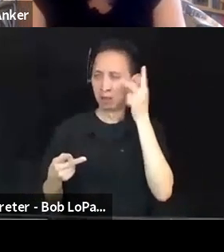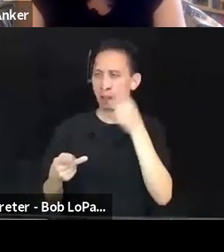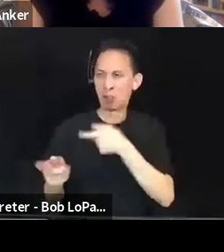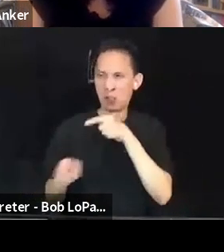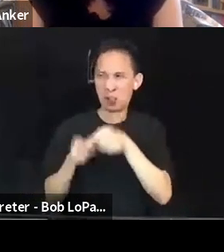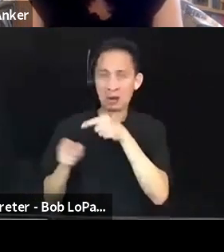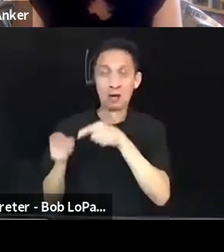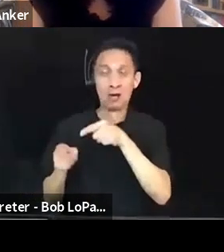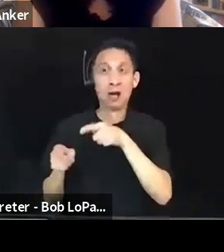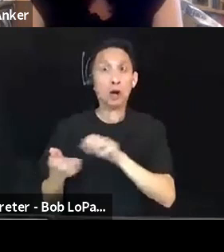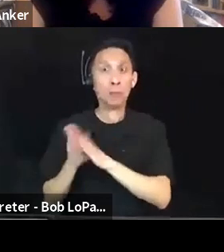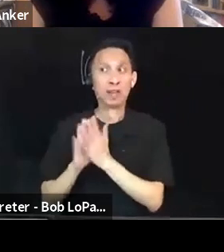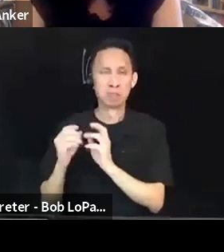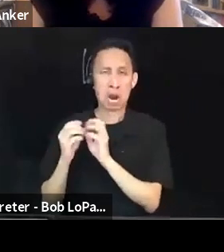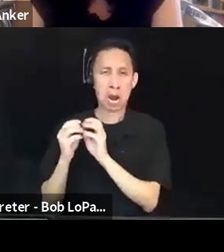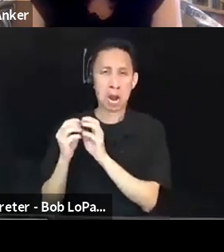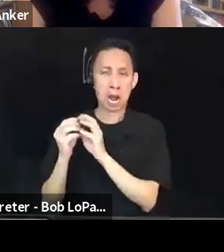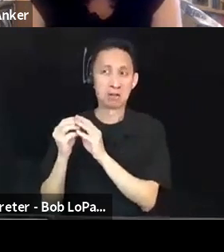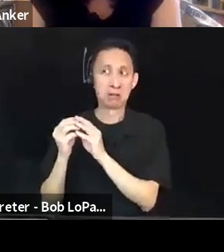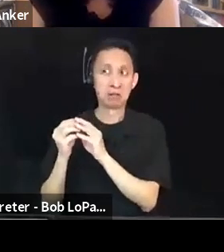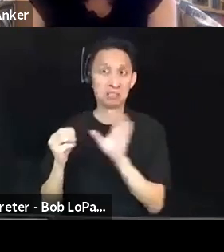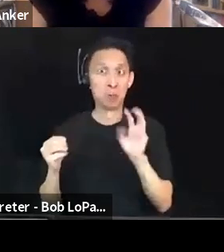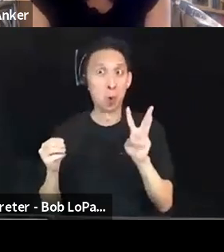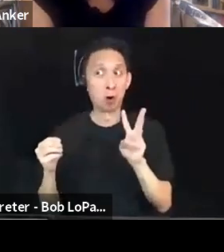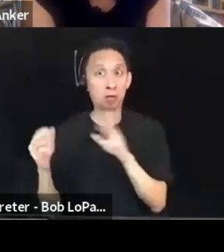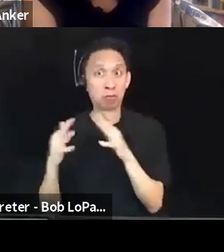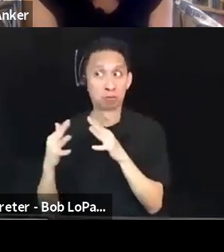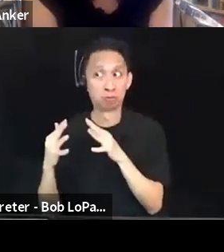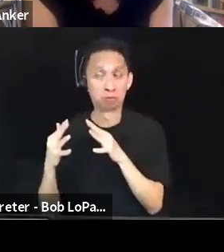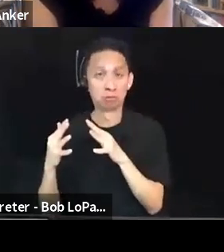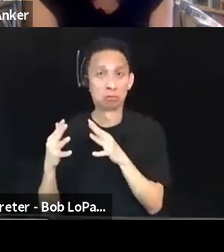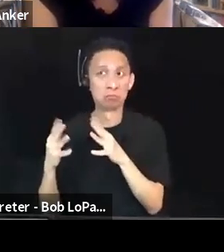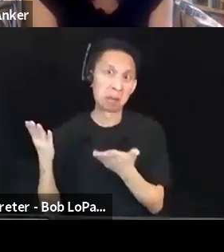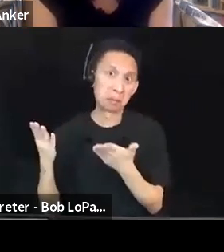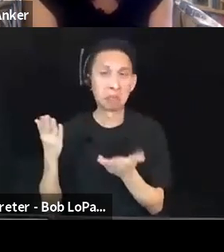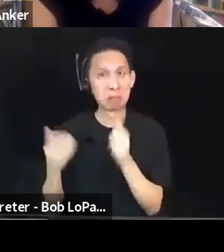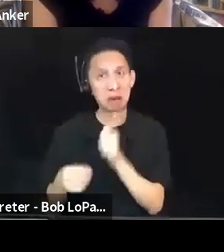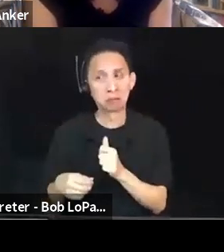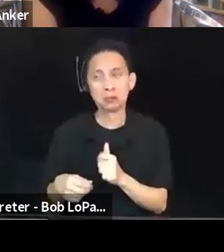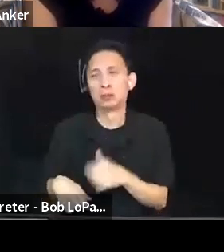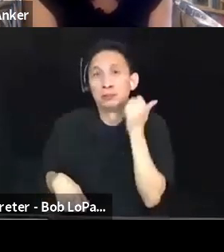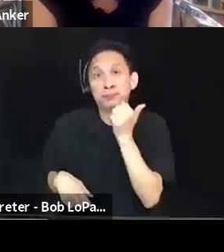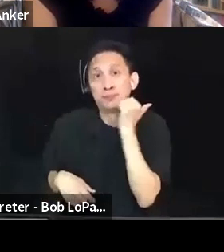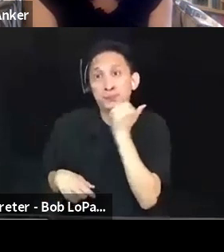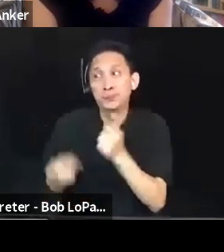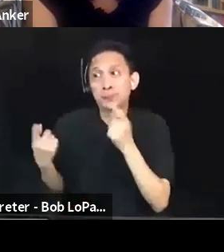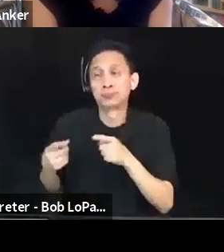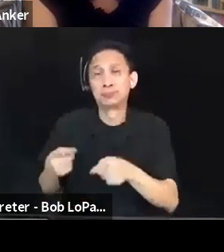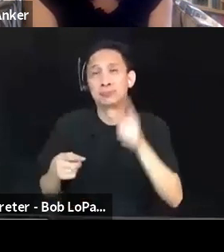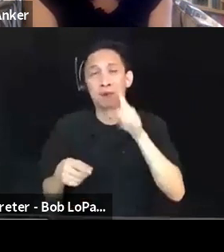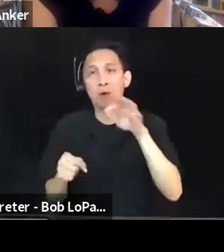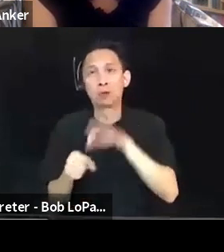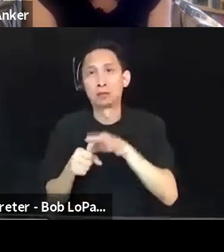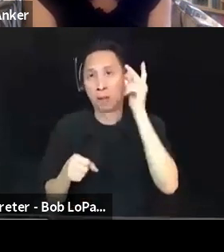escalate up to something like civil war, or may not, right? Because they're also just very routine features of electoral politics.